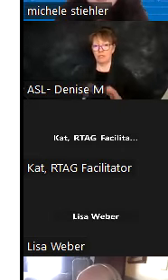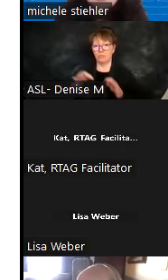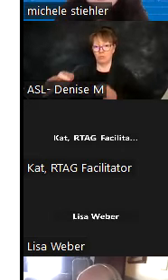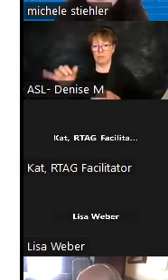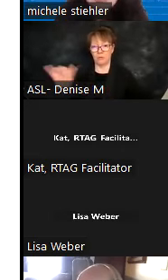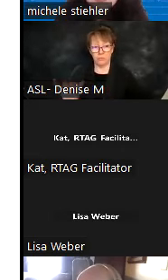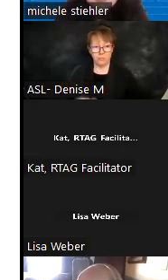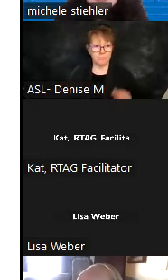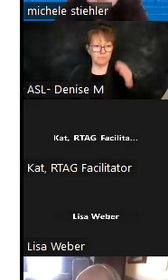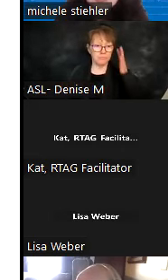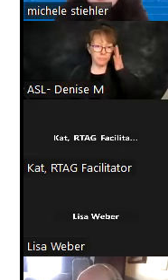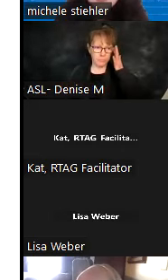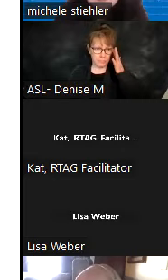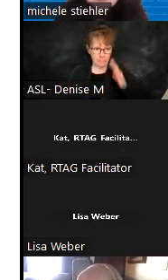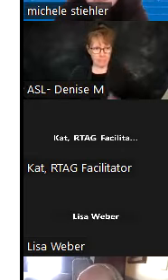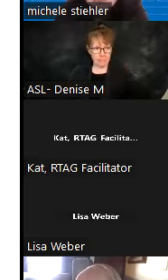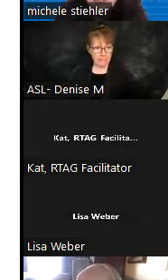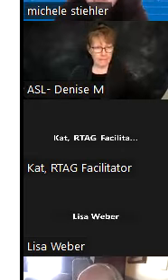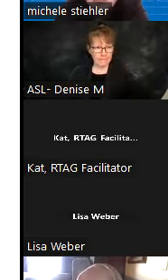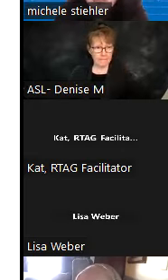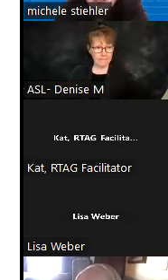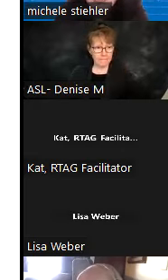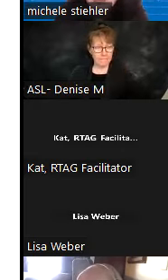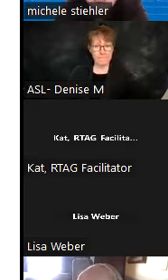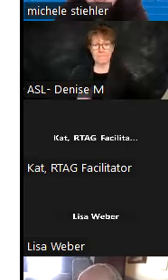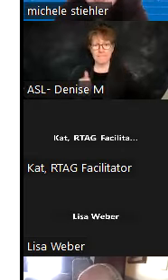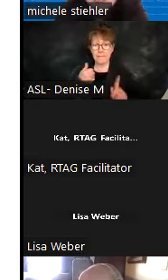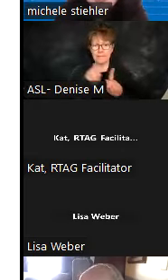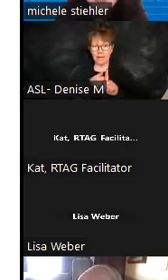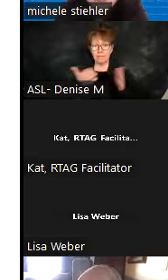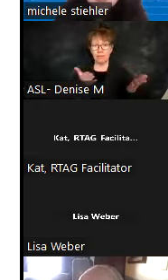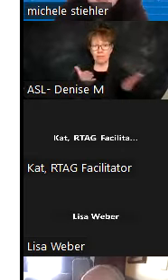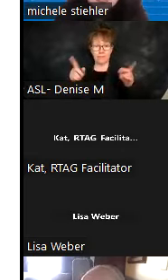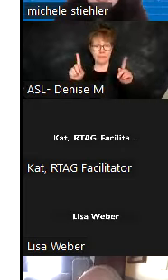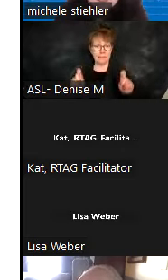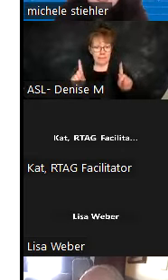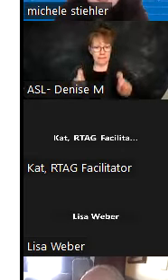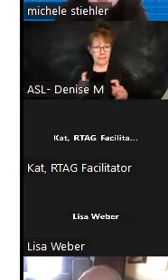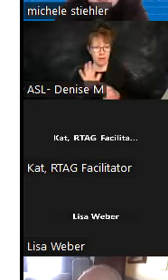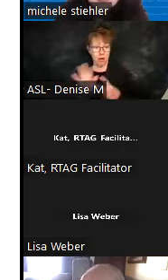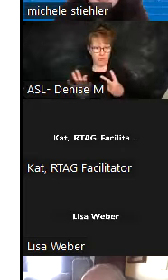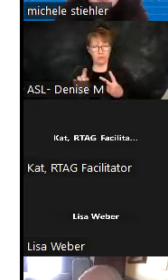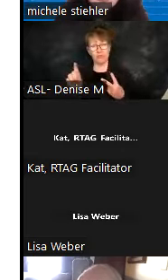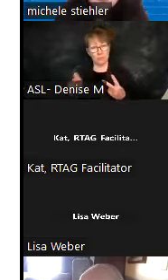I wanted to speak to the self-service texting option that will shortly be available to our customers.